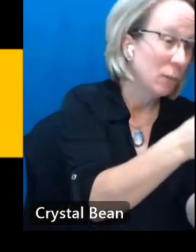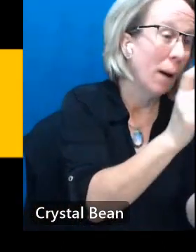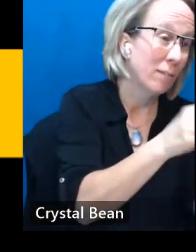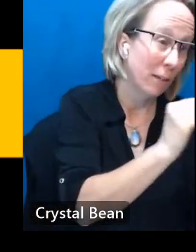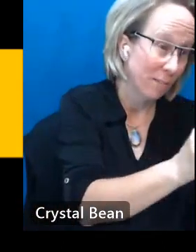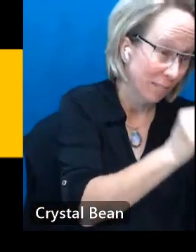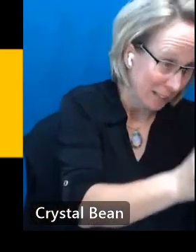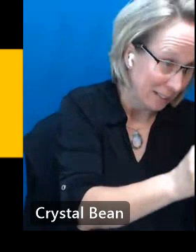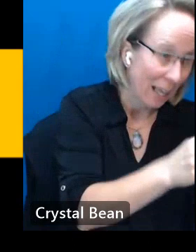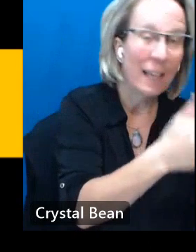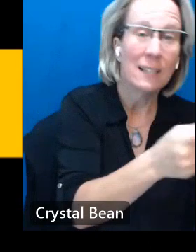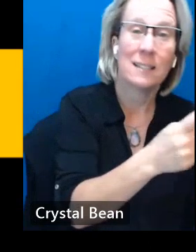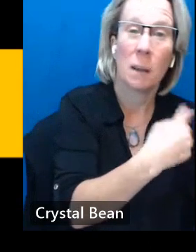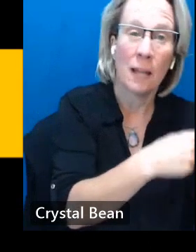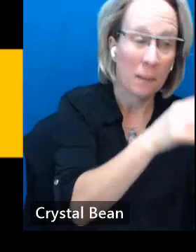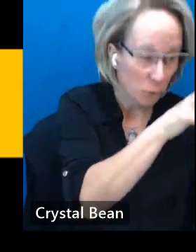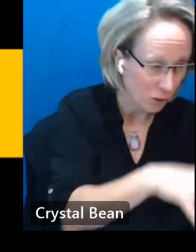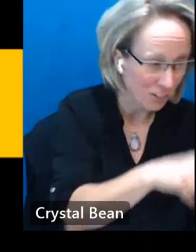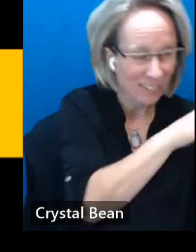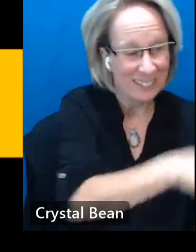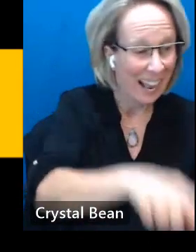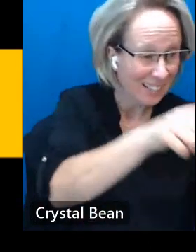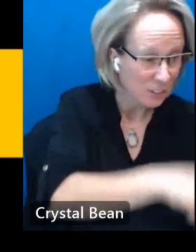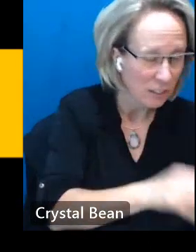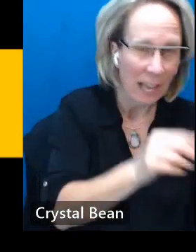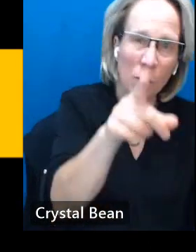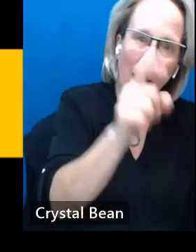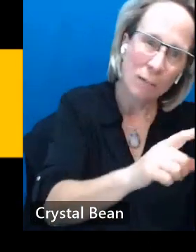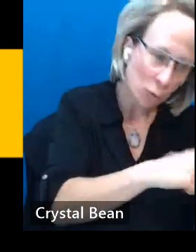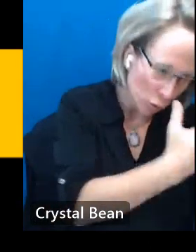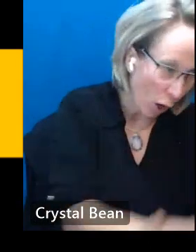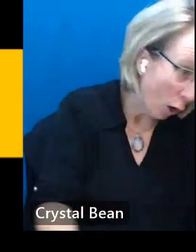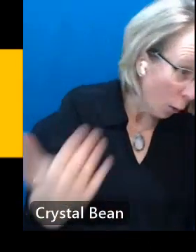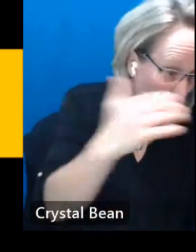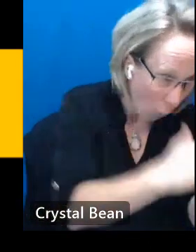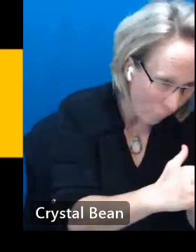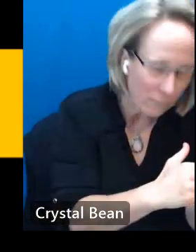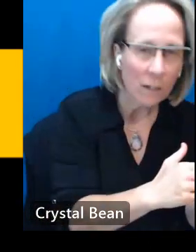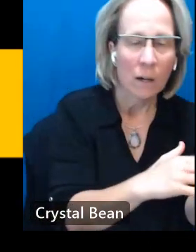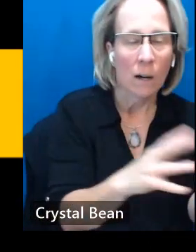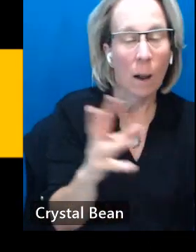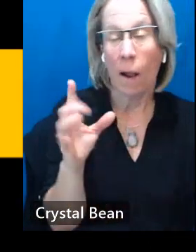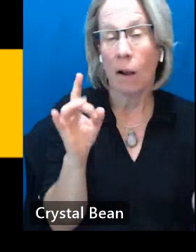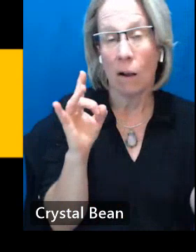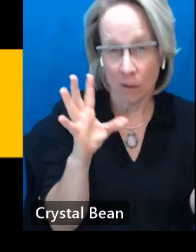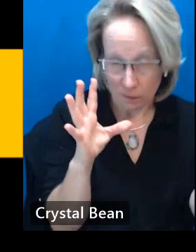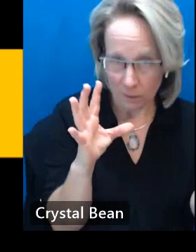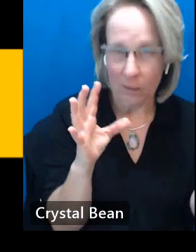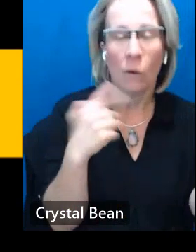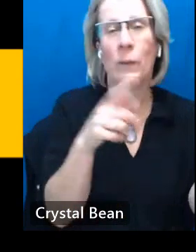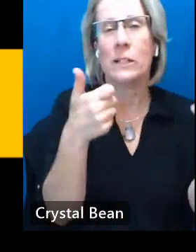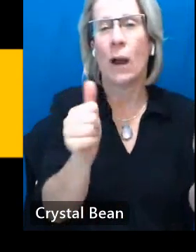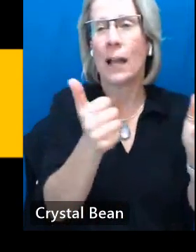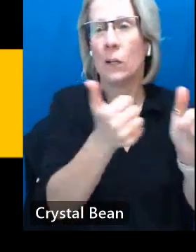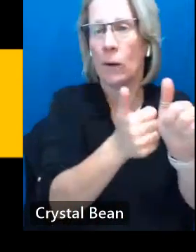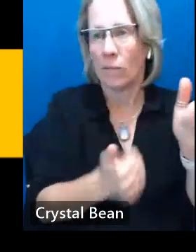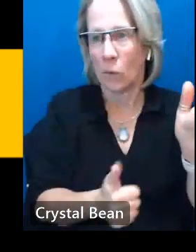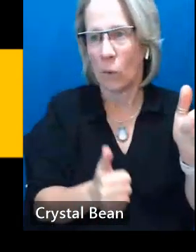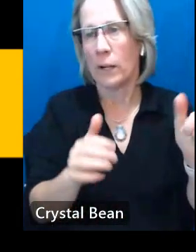gets canceled and you have to create the journal again from scratch, and it's just a real pain. So we try to avoid having to do that. So,